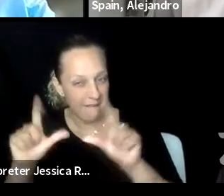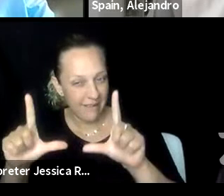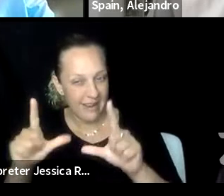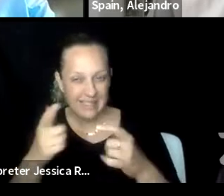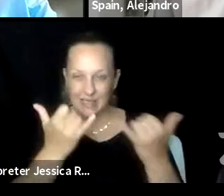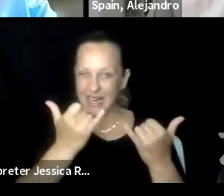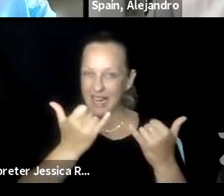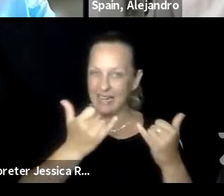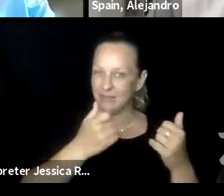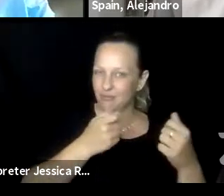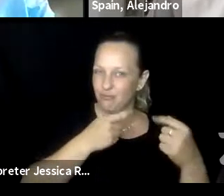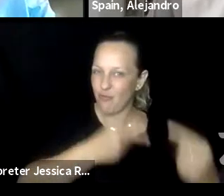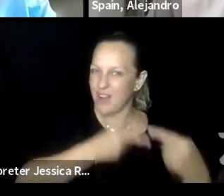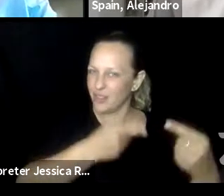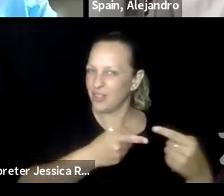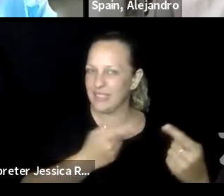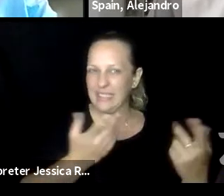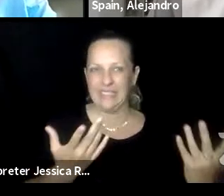today.